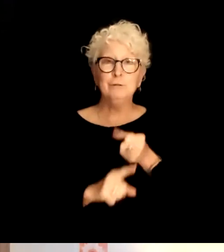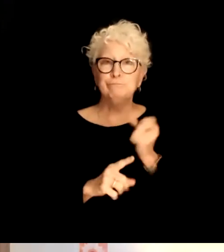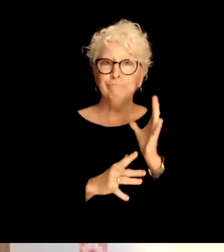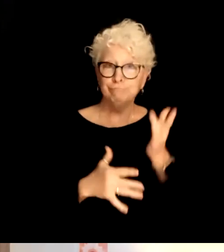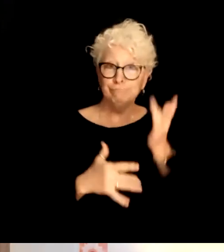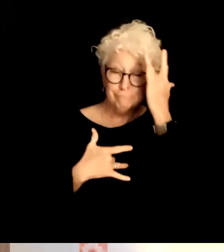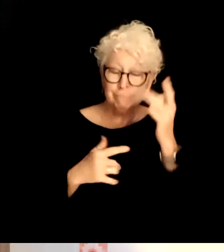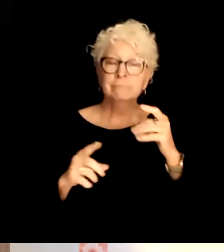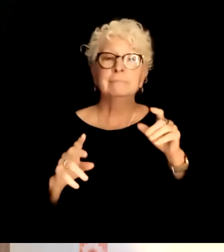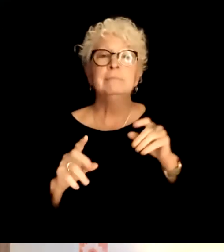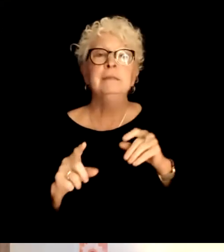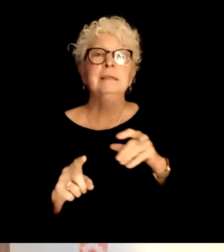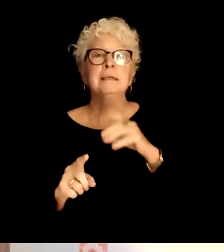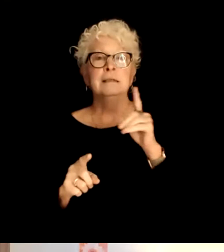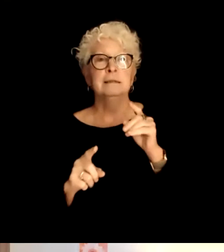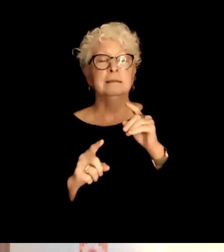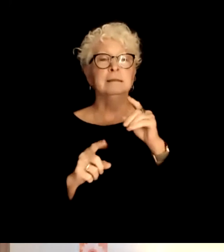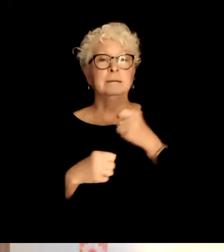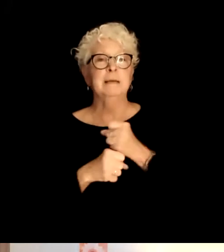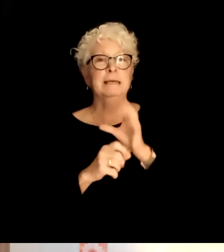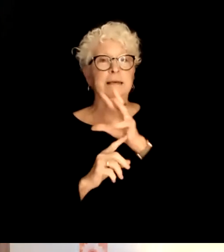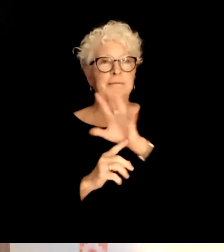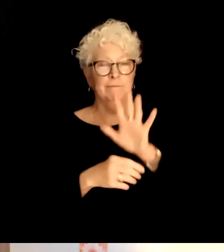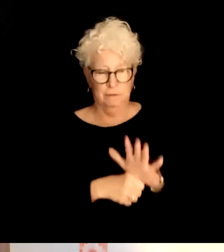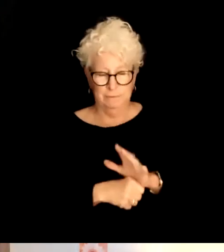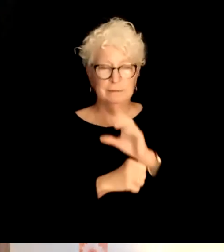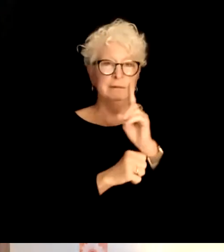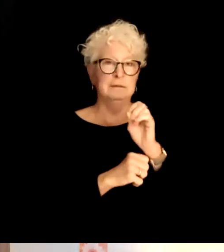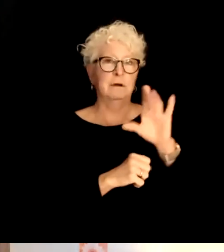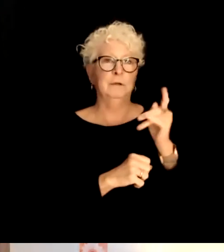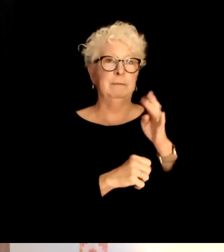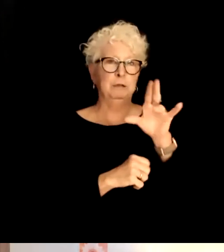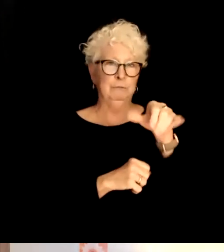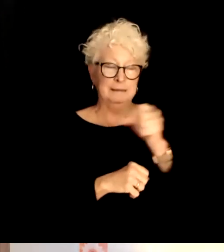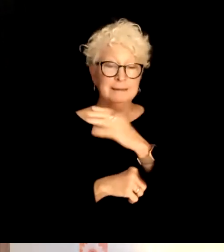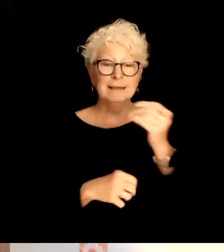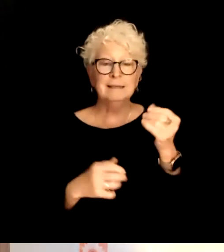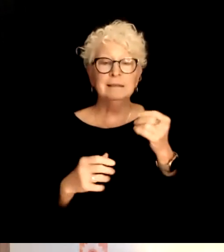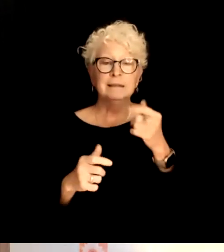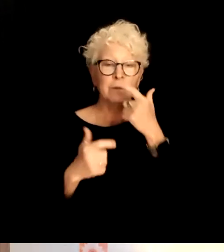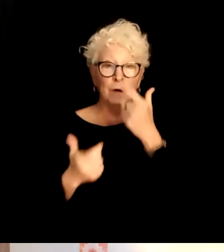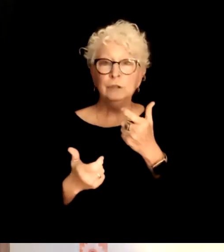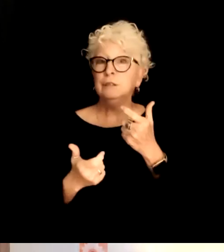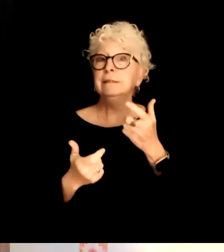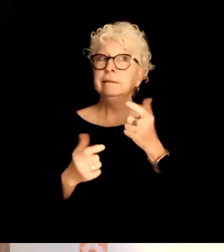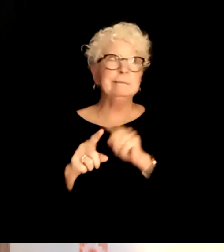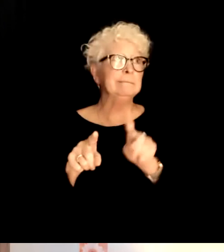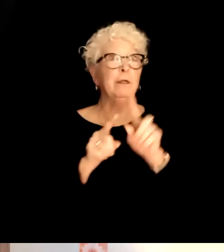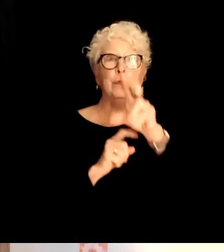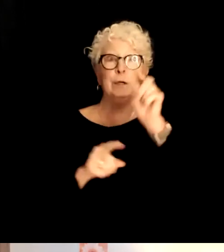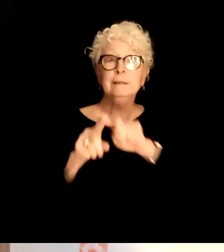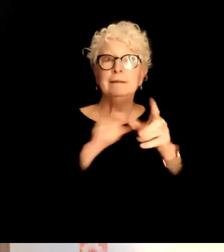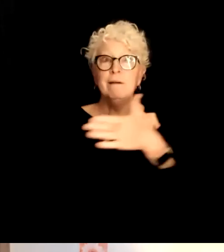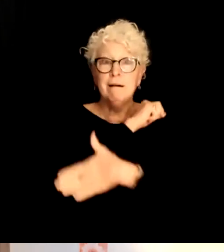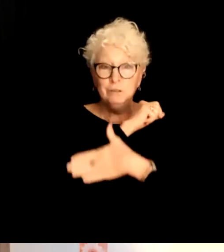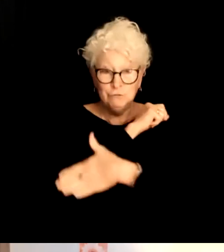Award-winning feature documentary Unrest, which hopefully you've had a chance to watch, has screened in over 30 countries and had its US national broadcast